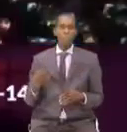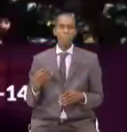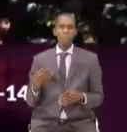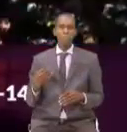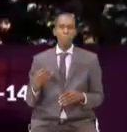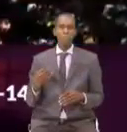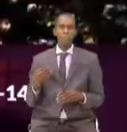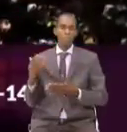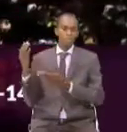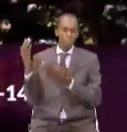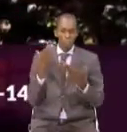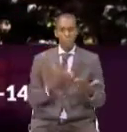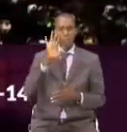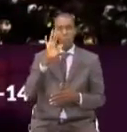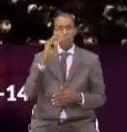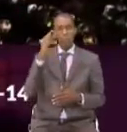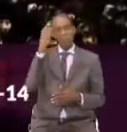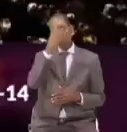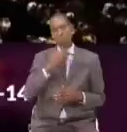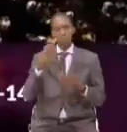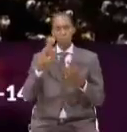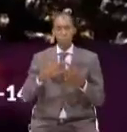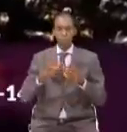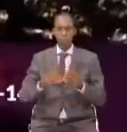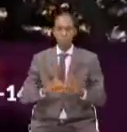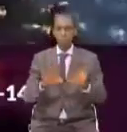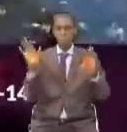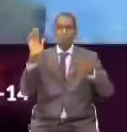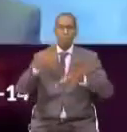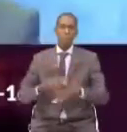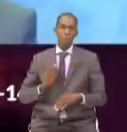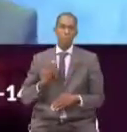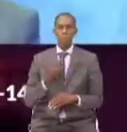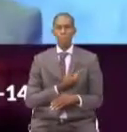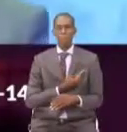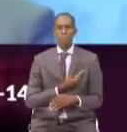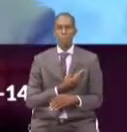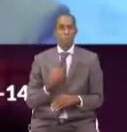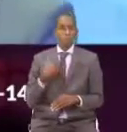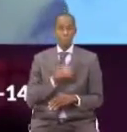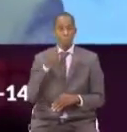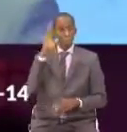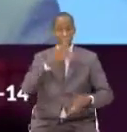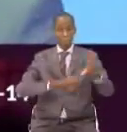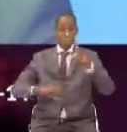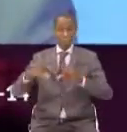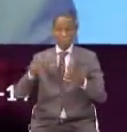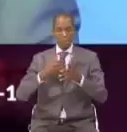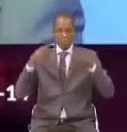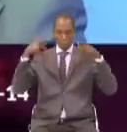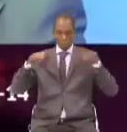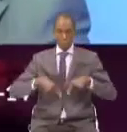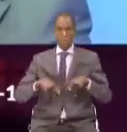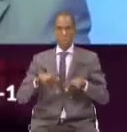his face to shine upon us. We're going to make it personal. That verse